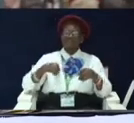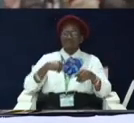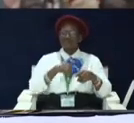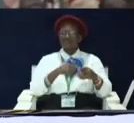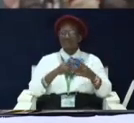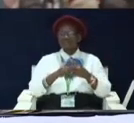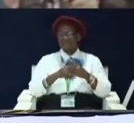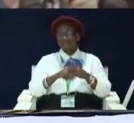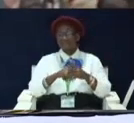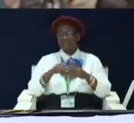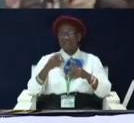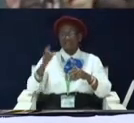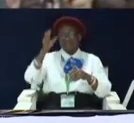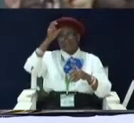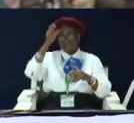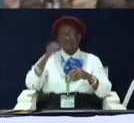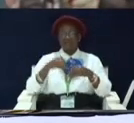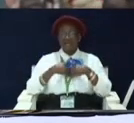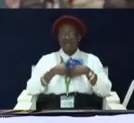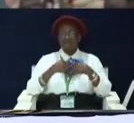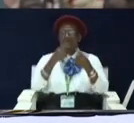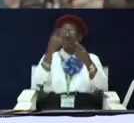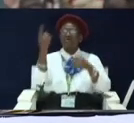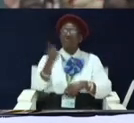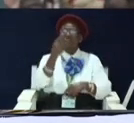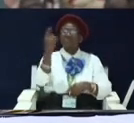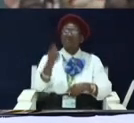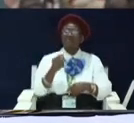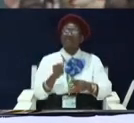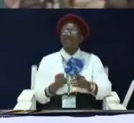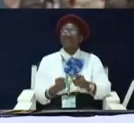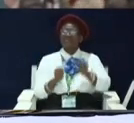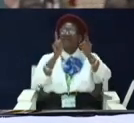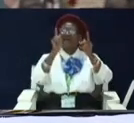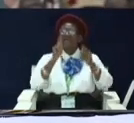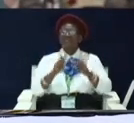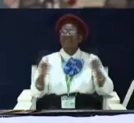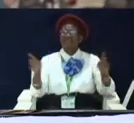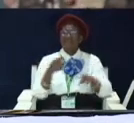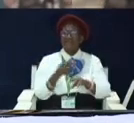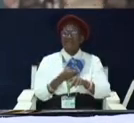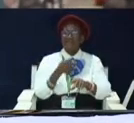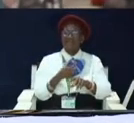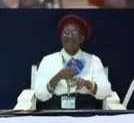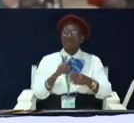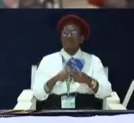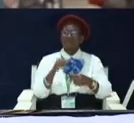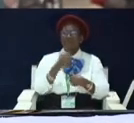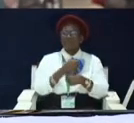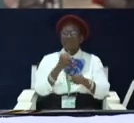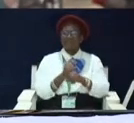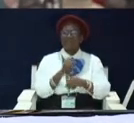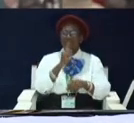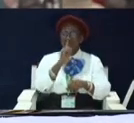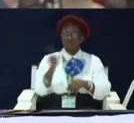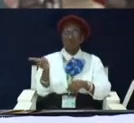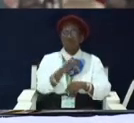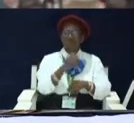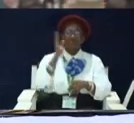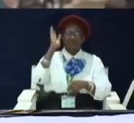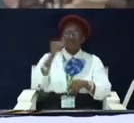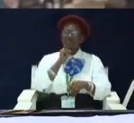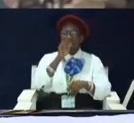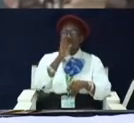the devil had always tried very hard to make sure we won't be able to bring the children. Satani